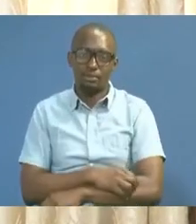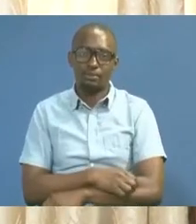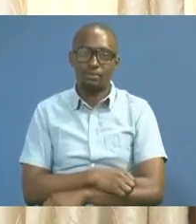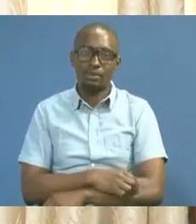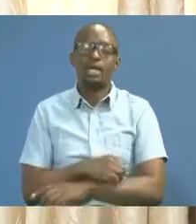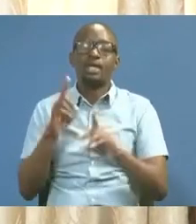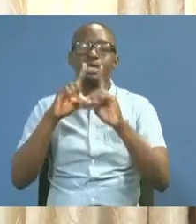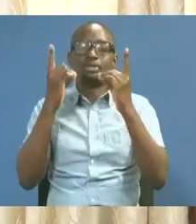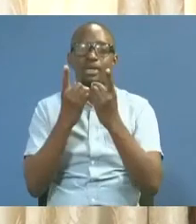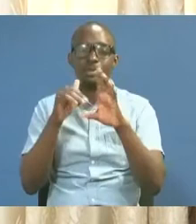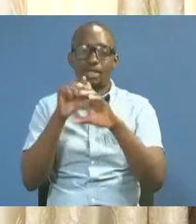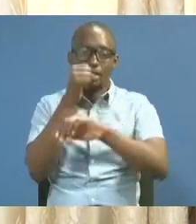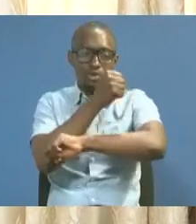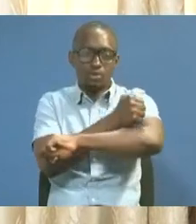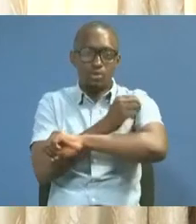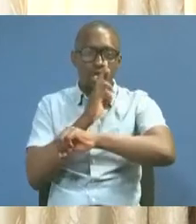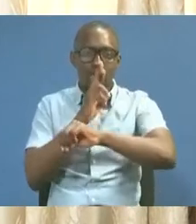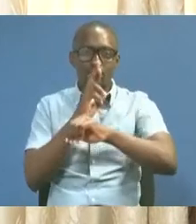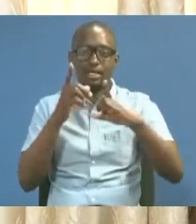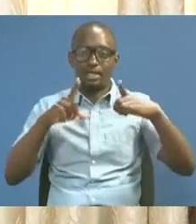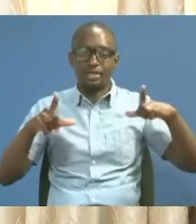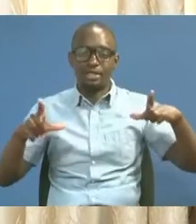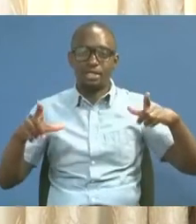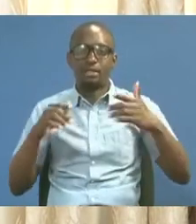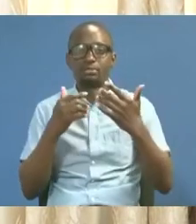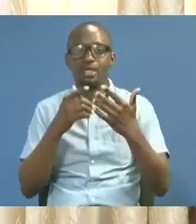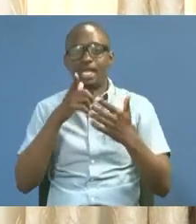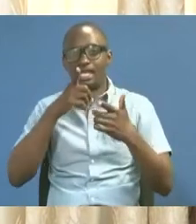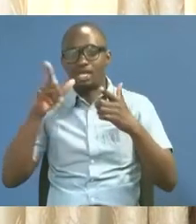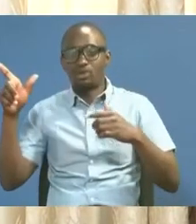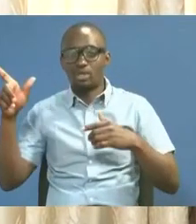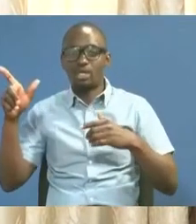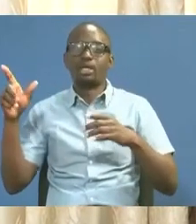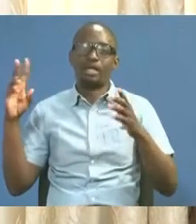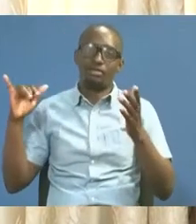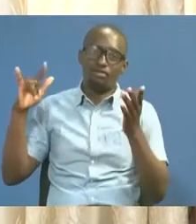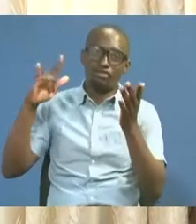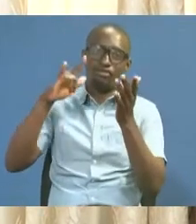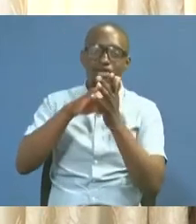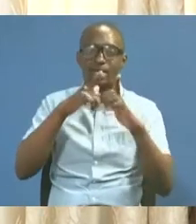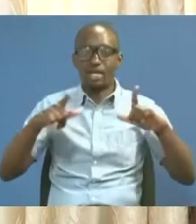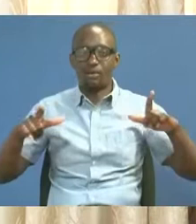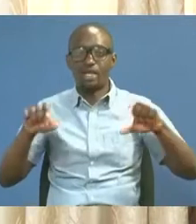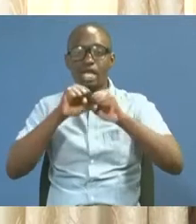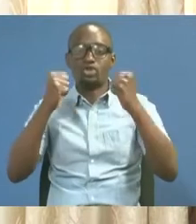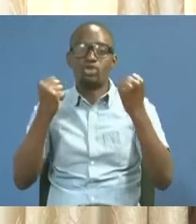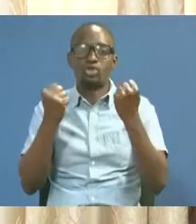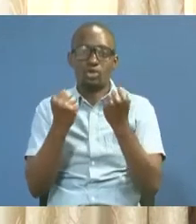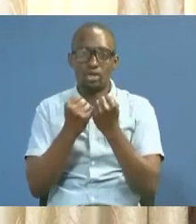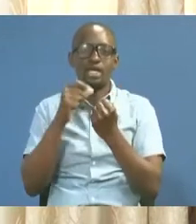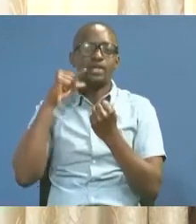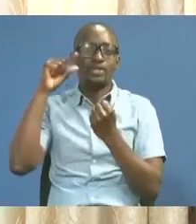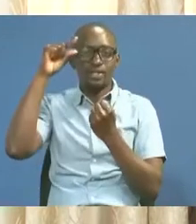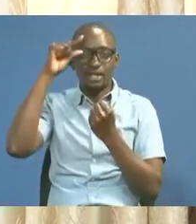The departments in the schools are literature, linguistics and foreign languages, sociology,